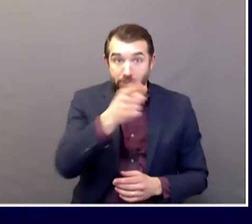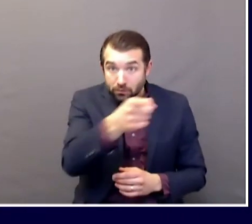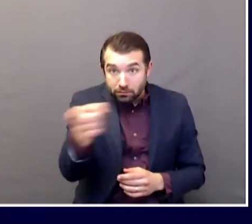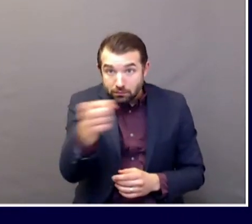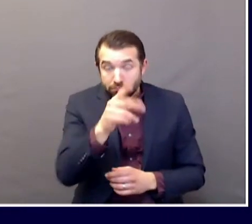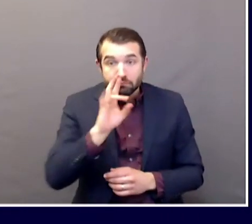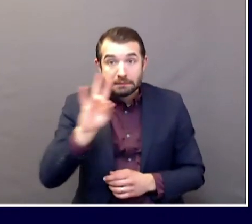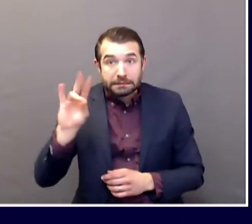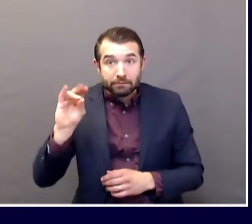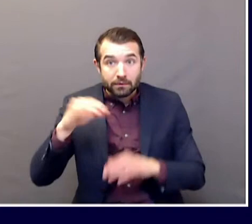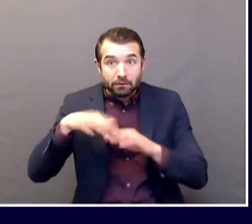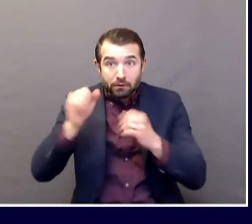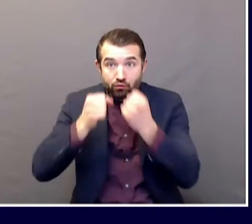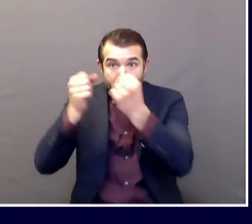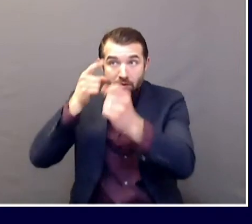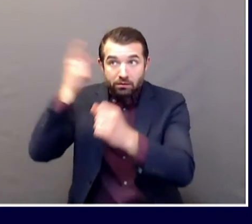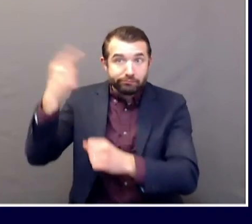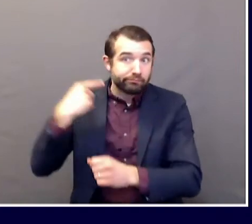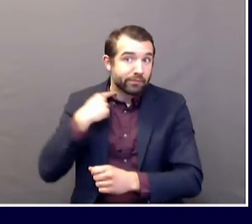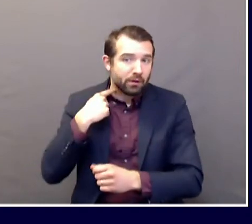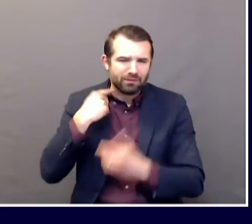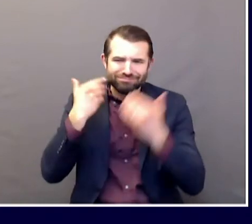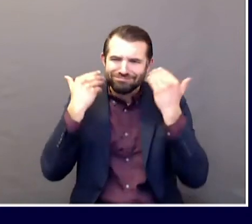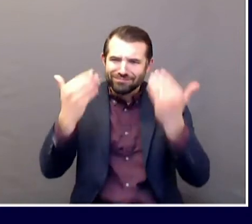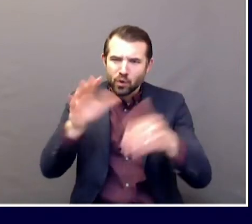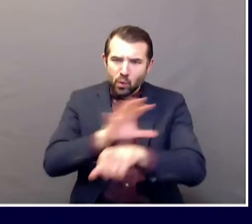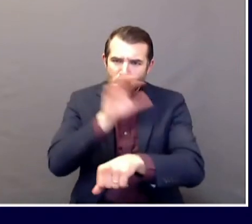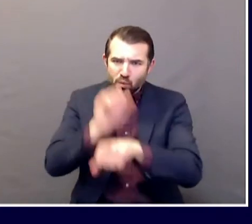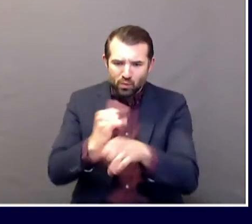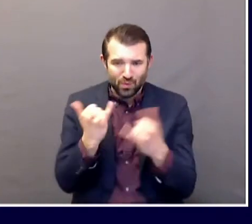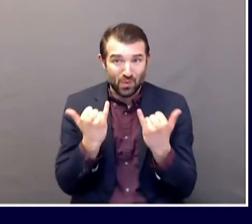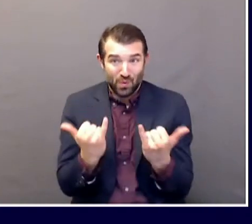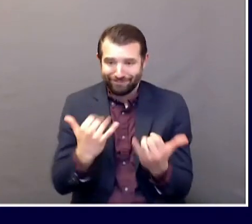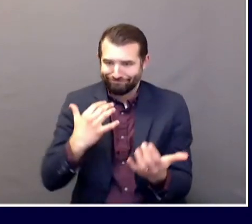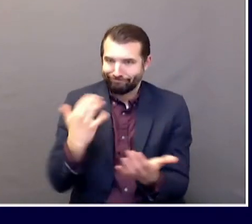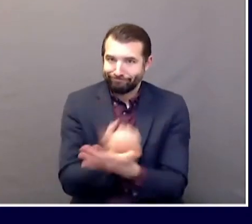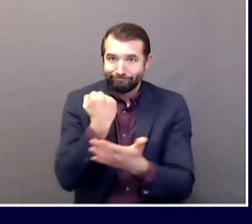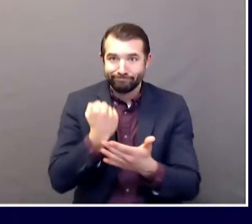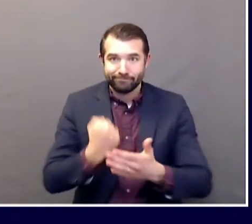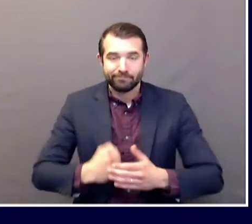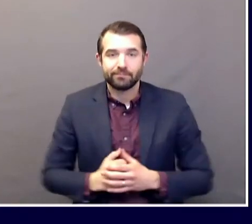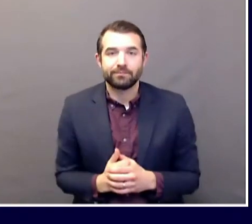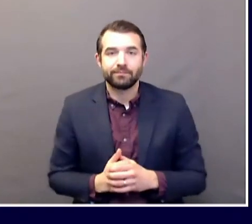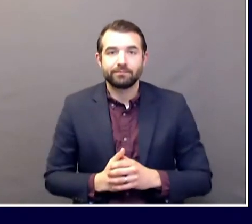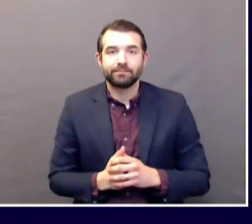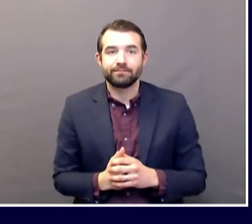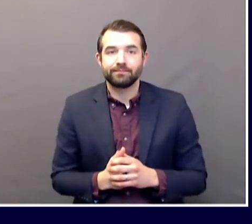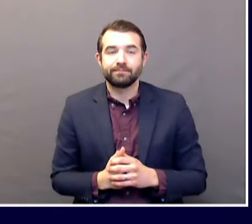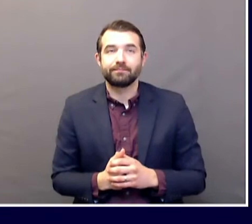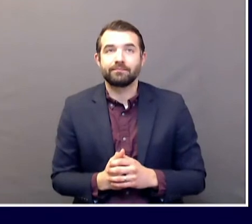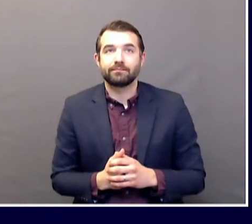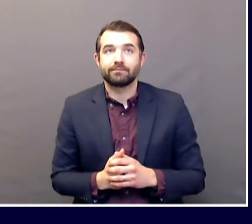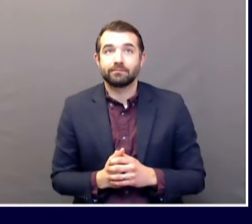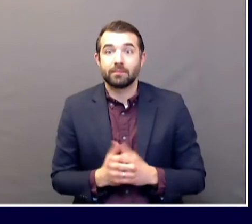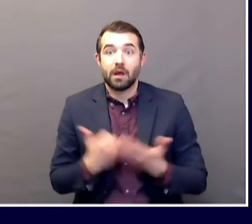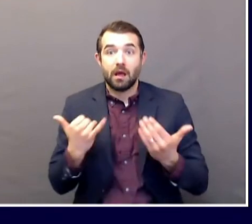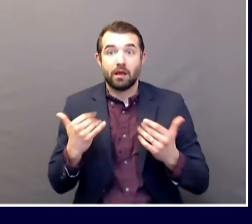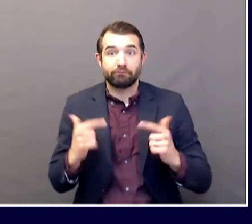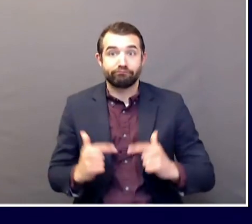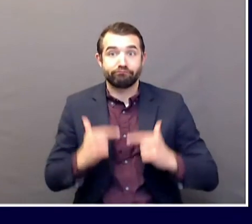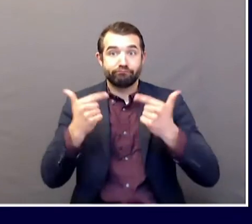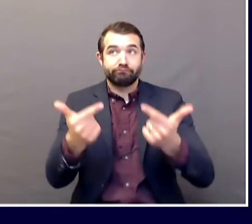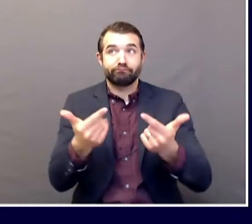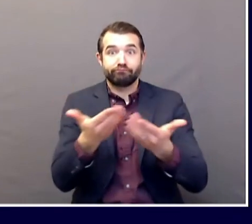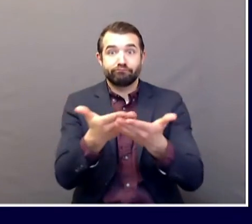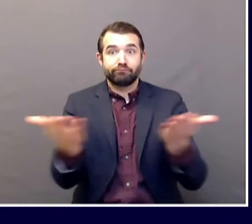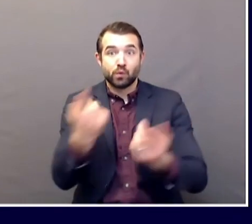please do not hesitate in scheduling an appointment now. So with that, I'm going to turn things over to our colleagues in the media.